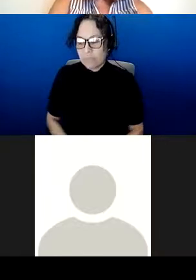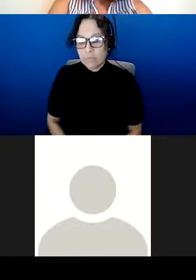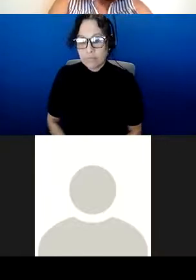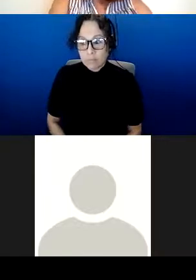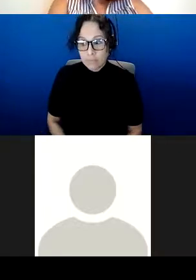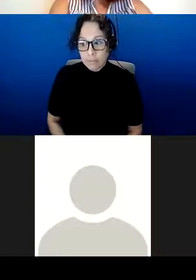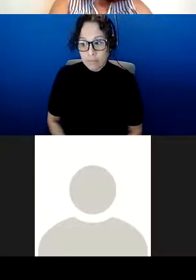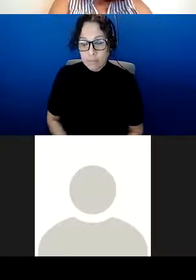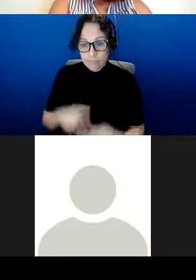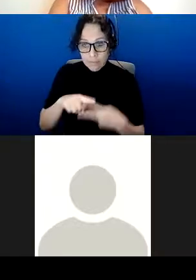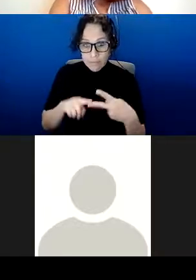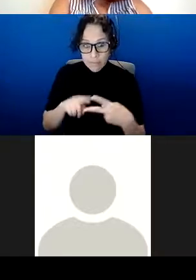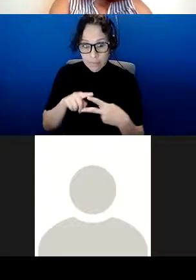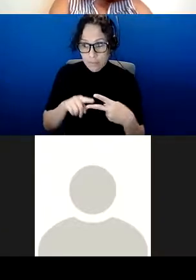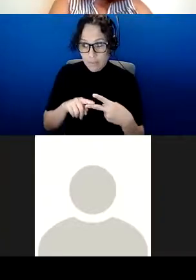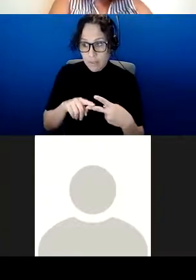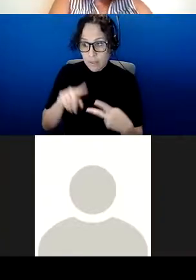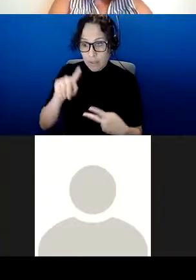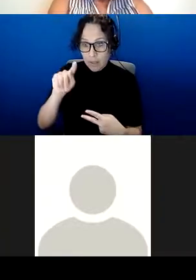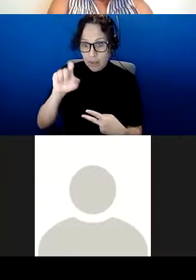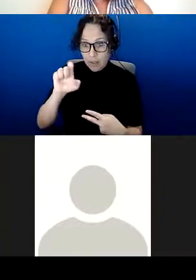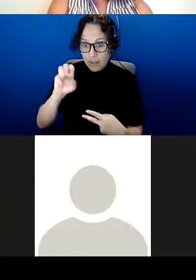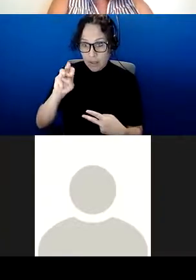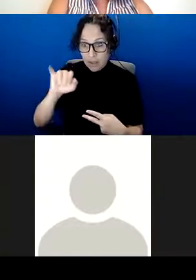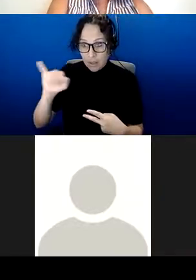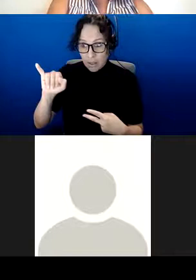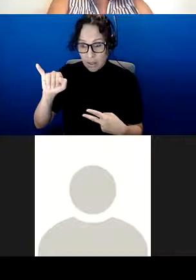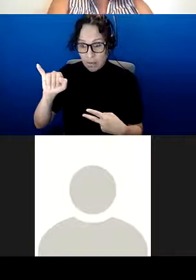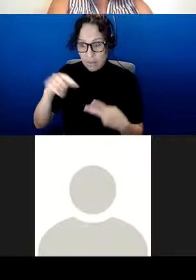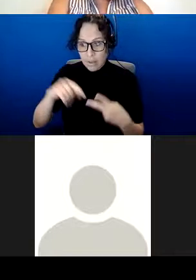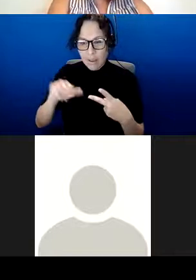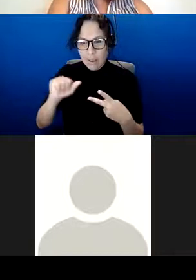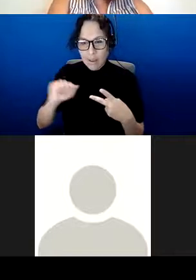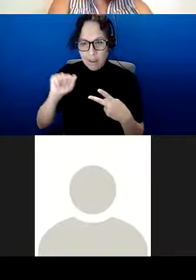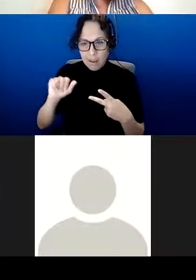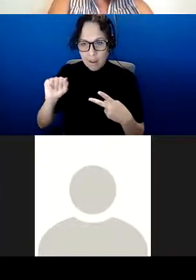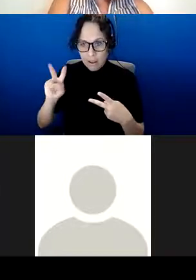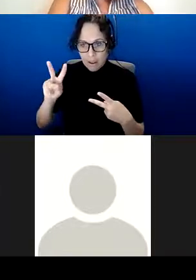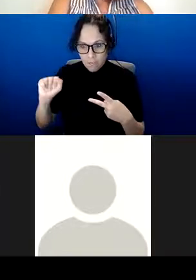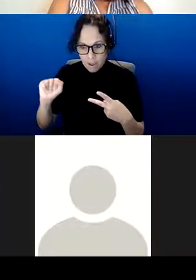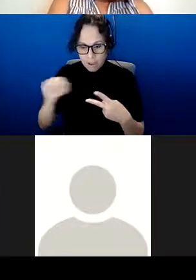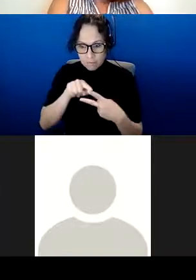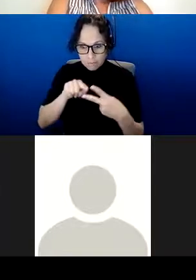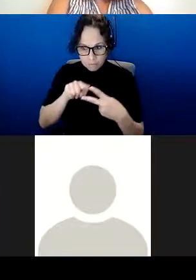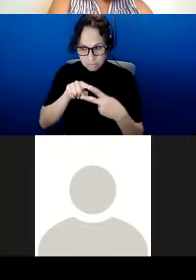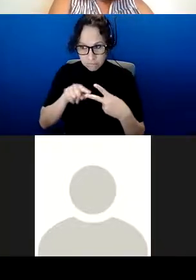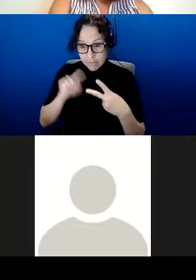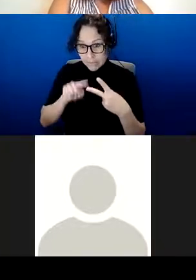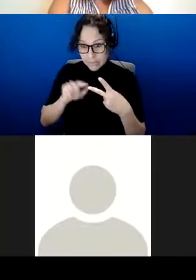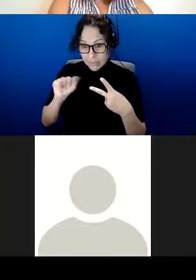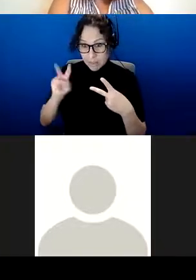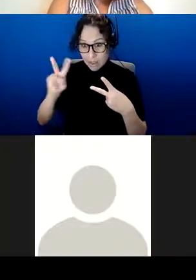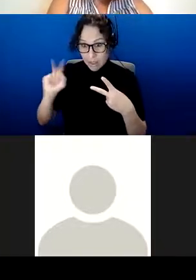They are EMI, Timmy, and @Ava. Okay. @Ava has